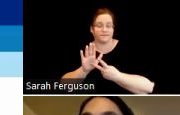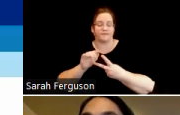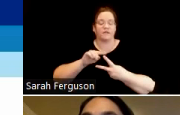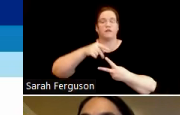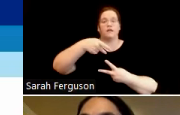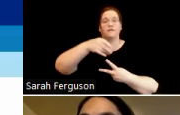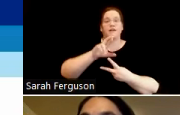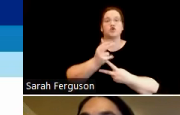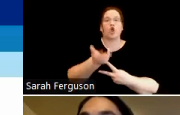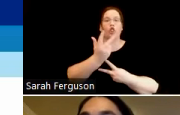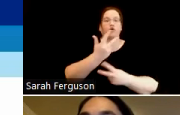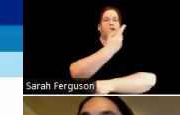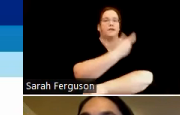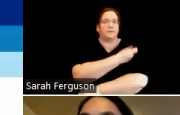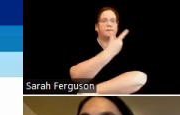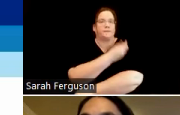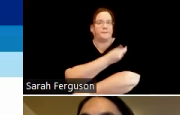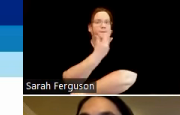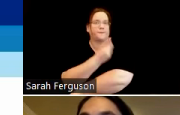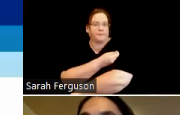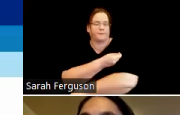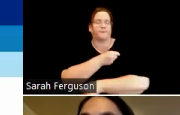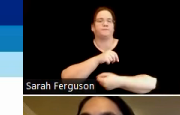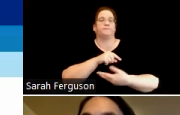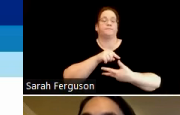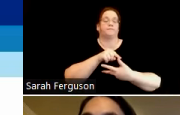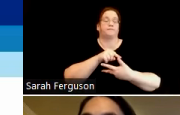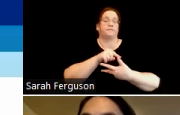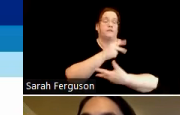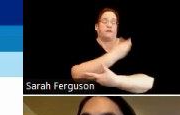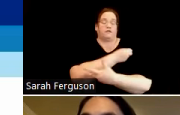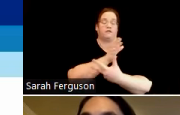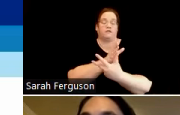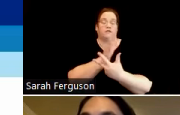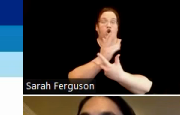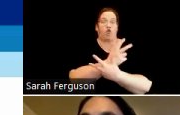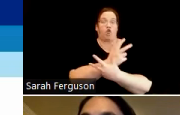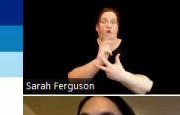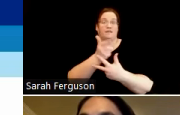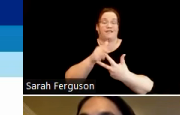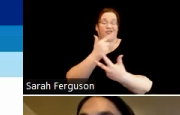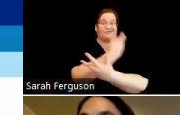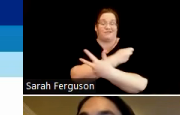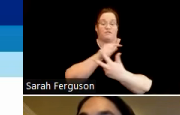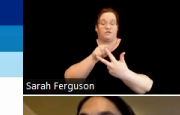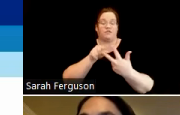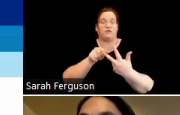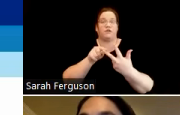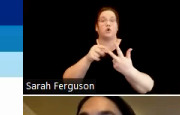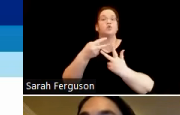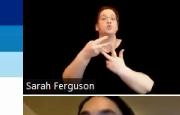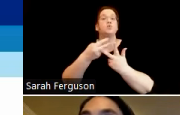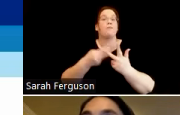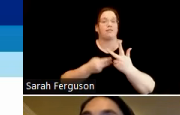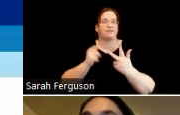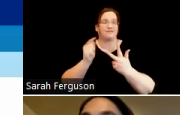Pfizer is a 3-dose series. You have the first dose, the second dose is 3 weeks later, and the third dose is 2 months